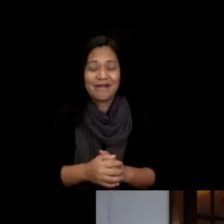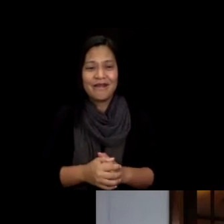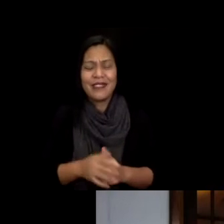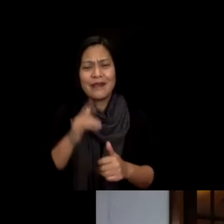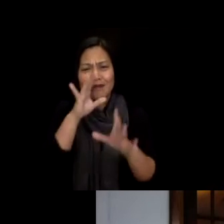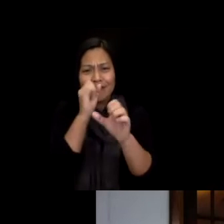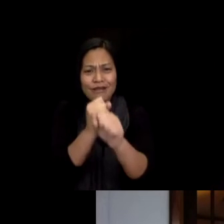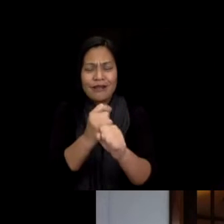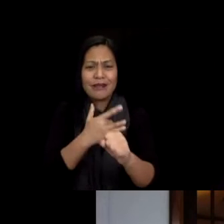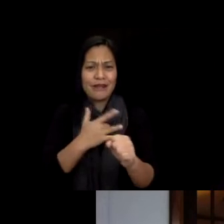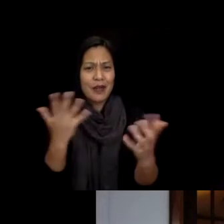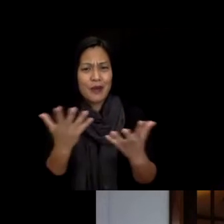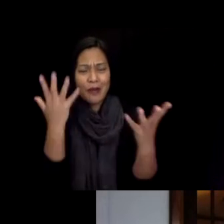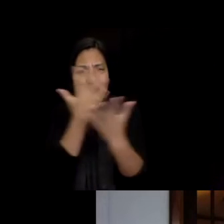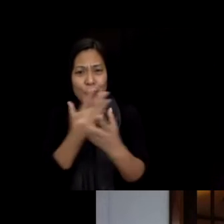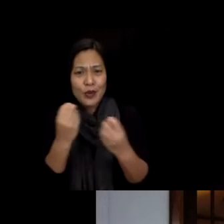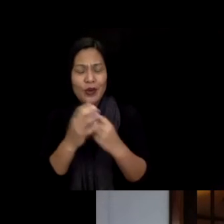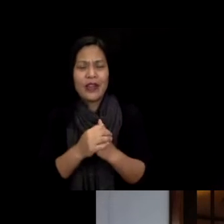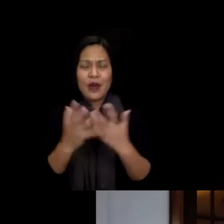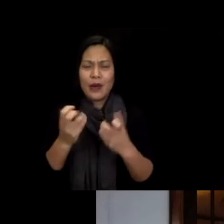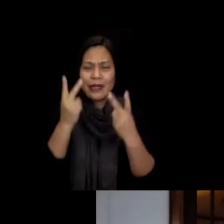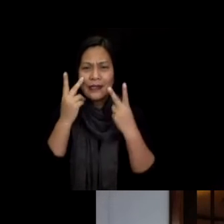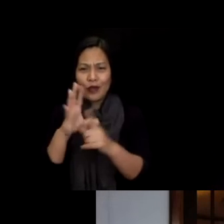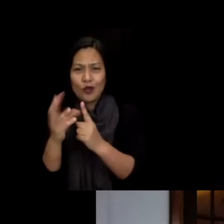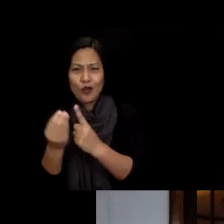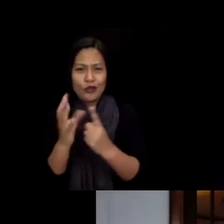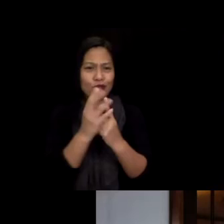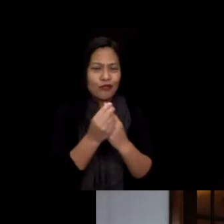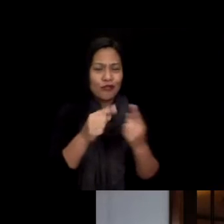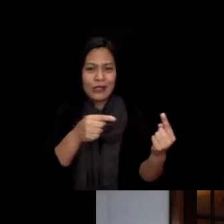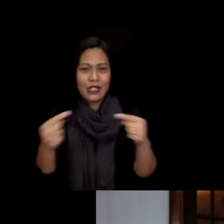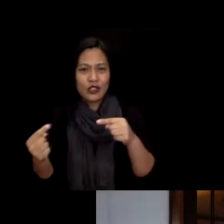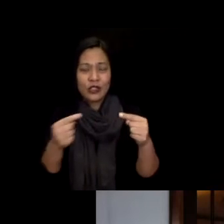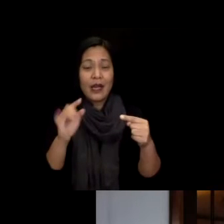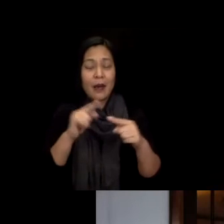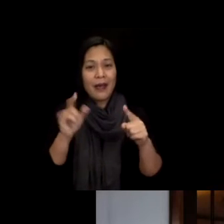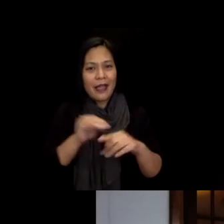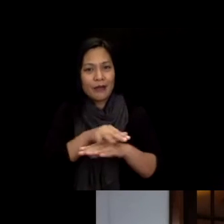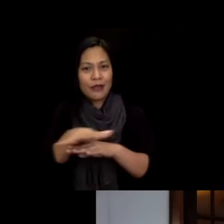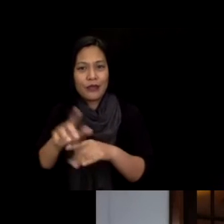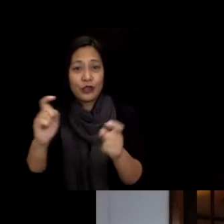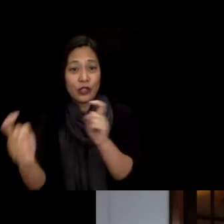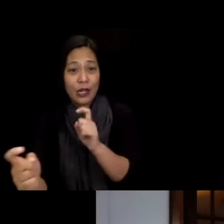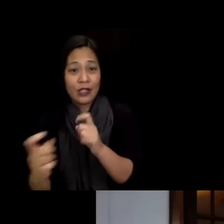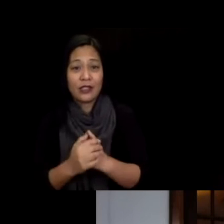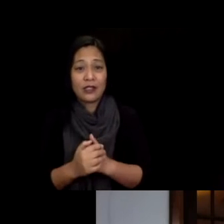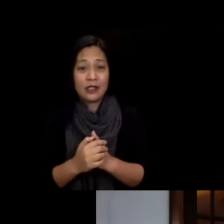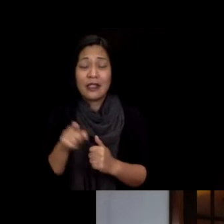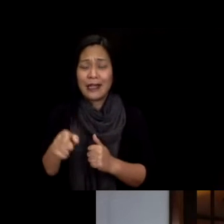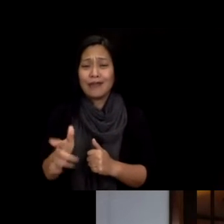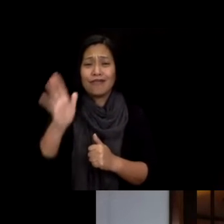experiment to explore cultural tensions that incite change. Darian began community organizing at a young